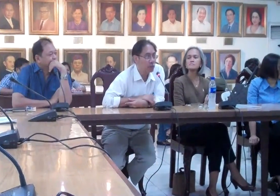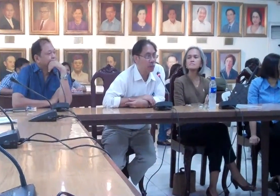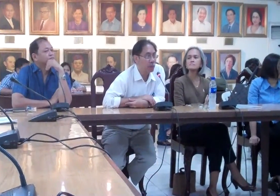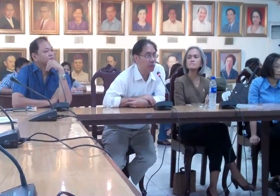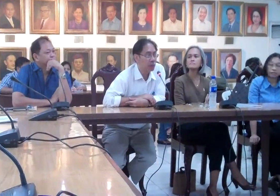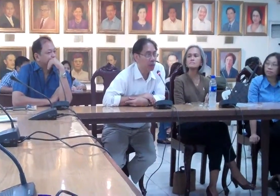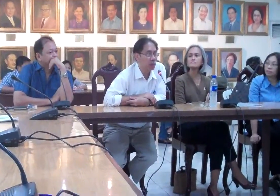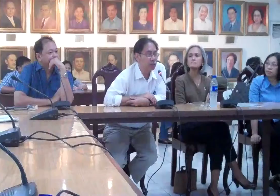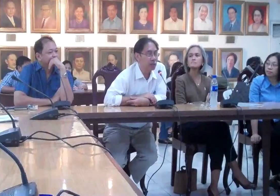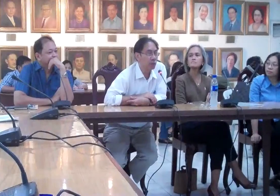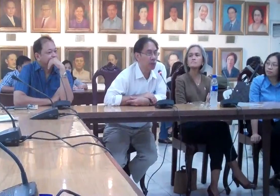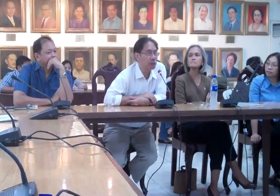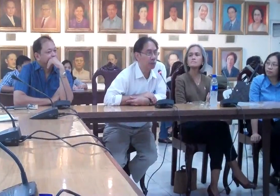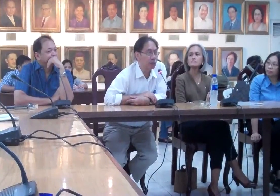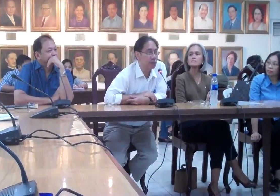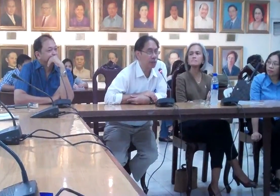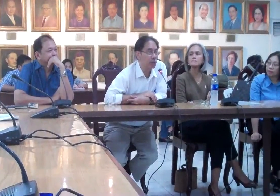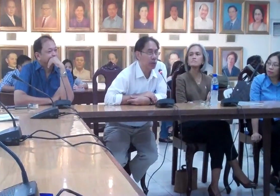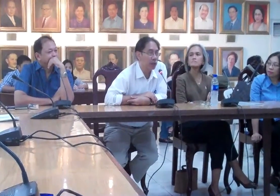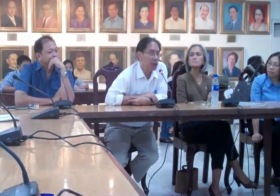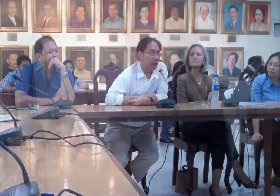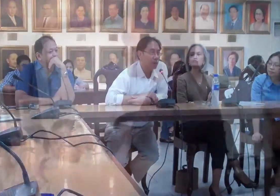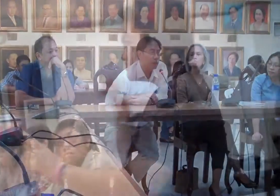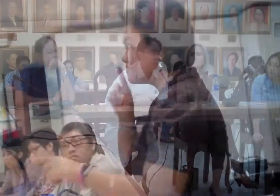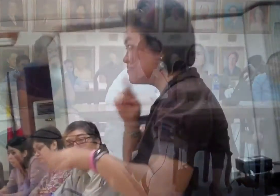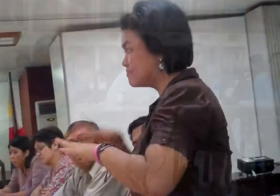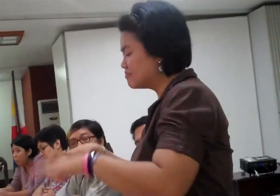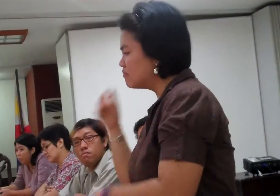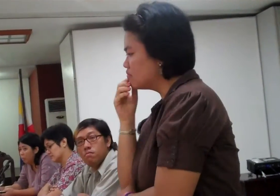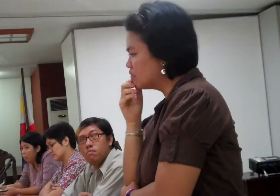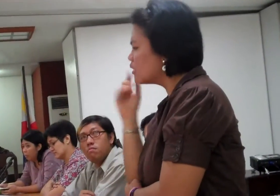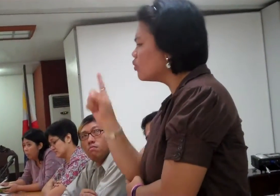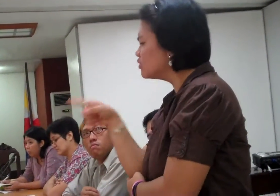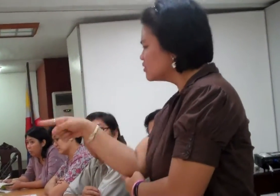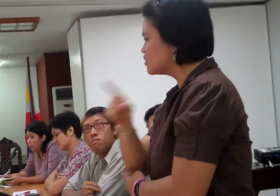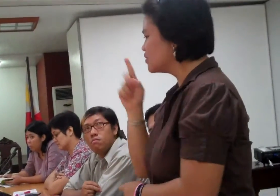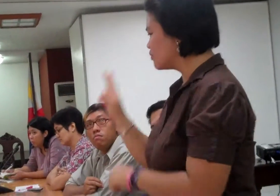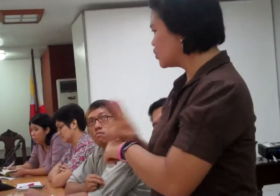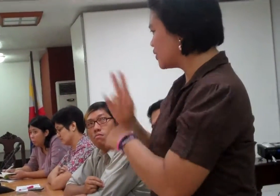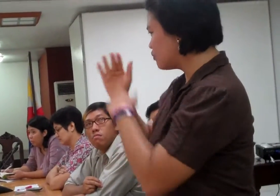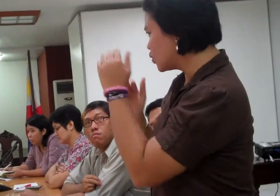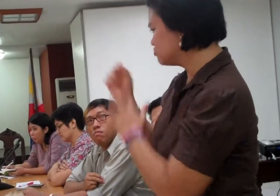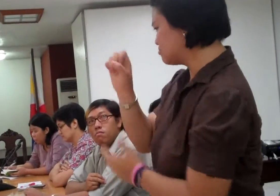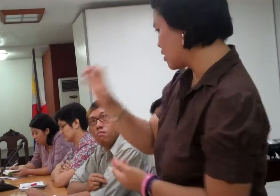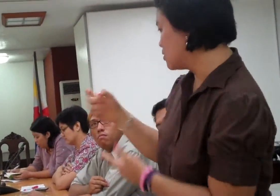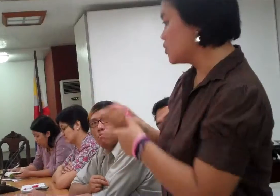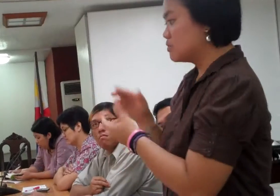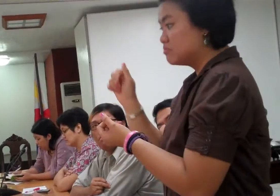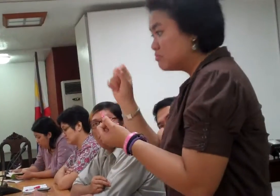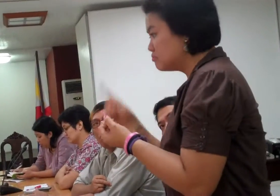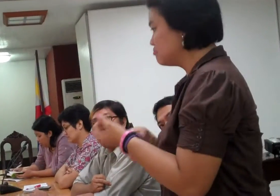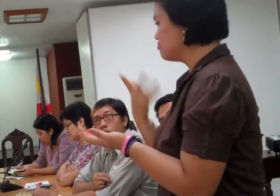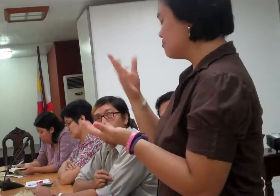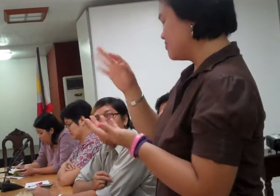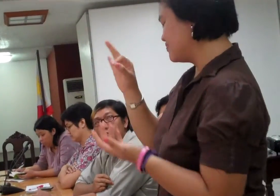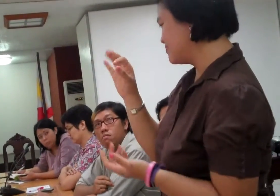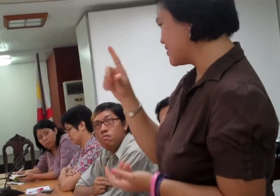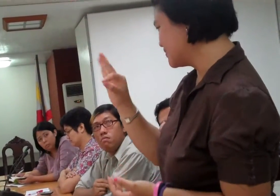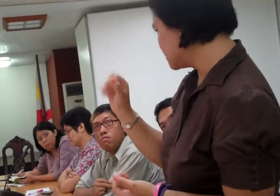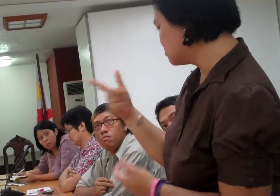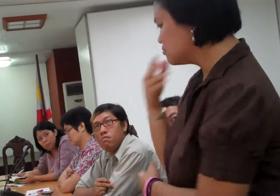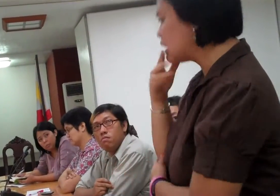Yung MTB-MLE ay nagsisimula sa prinsipyo na kailangan. I was signing. At first, I observed that